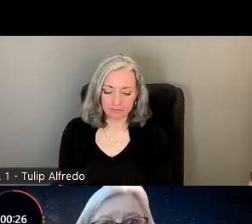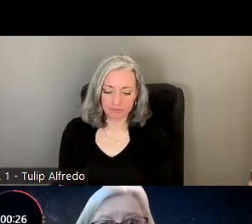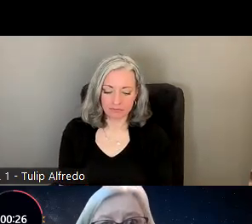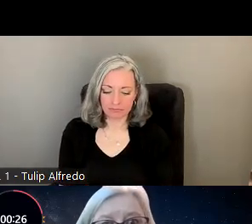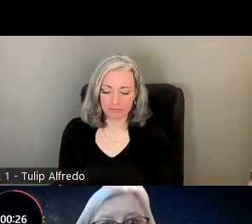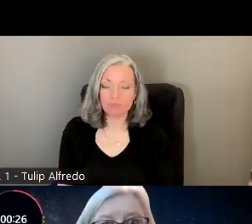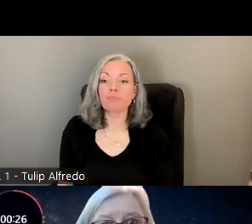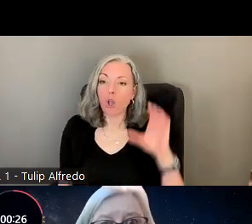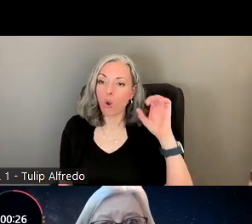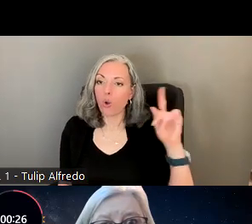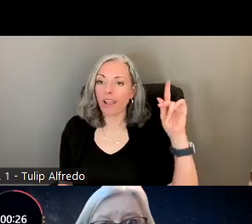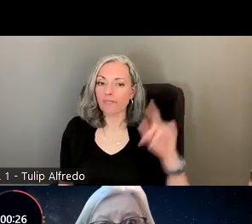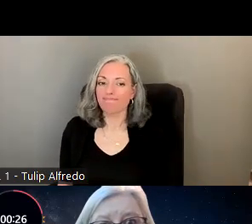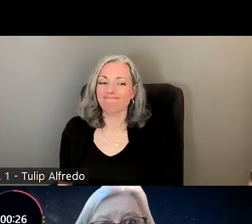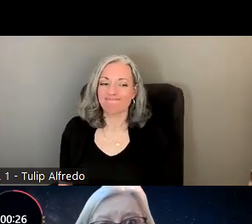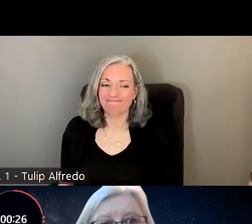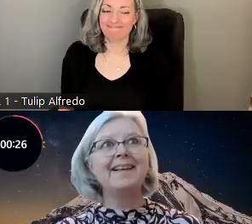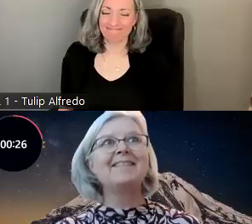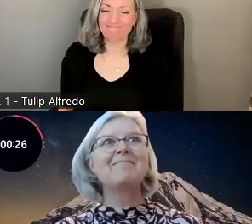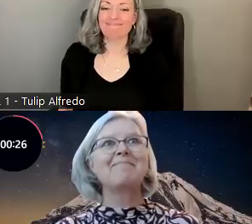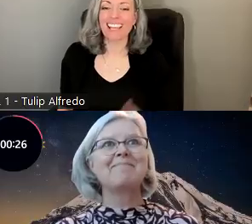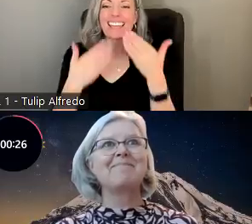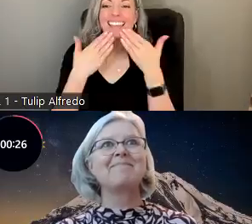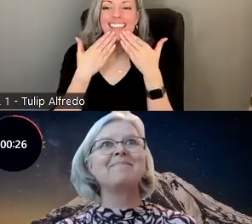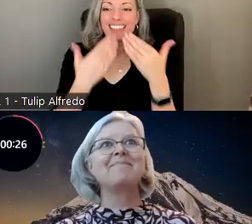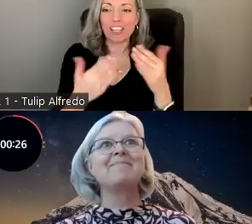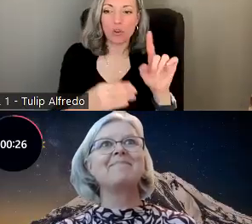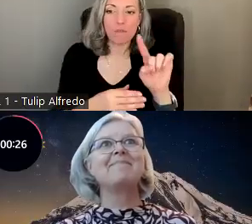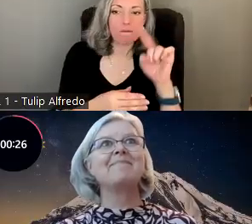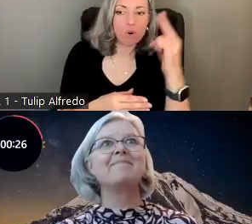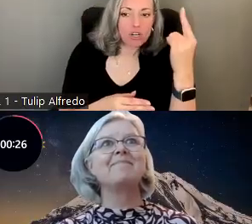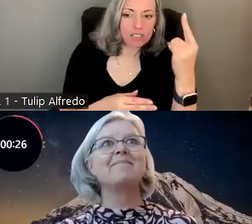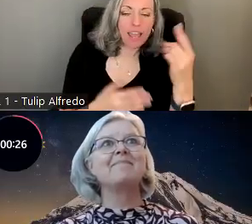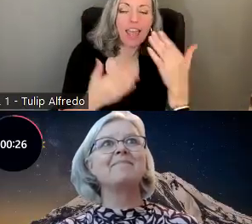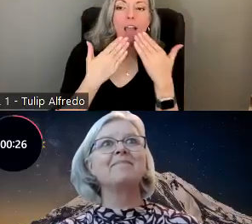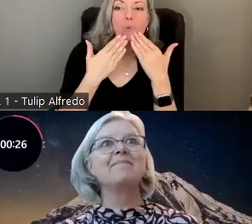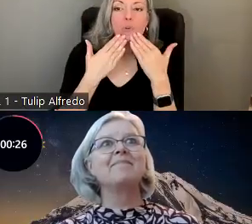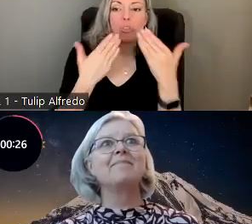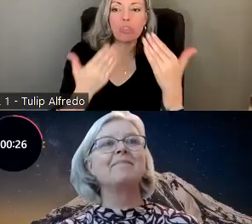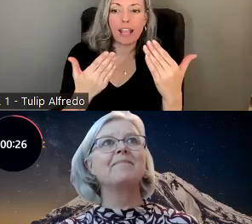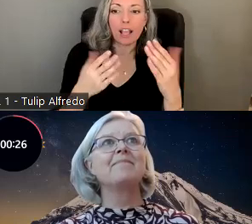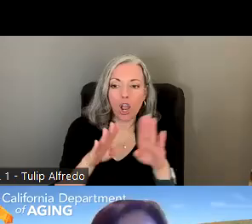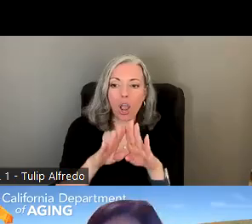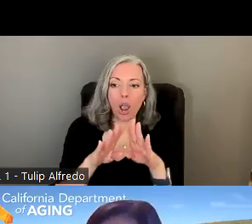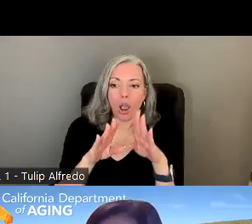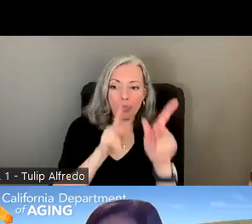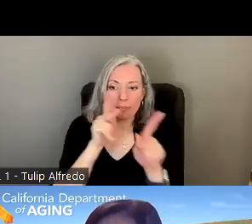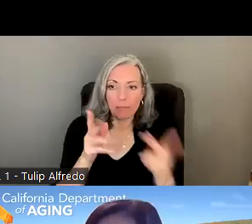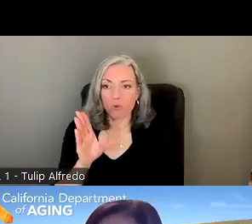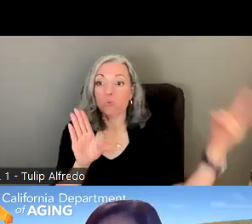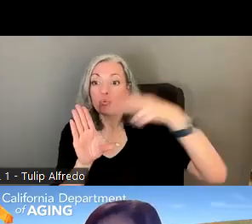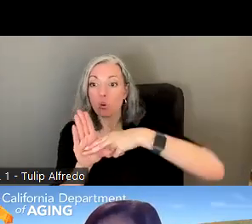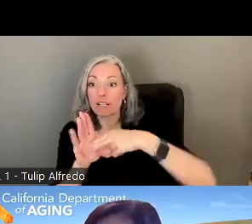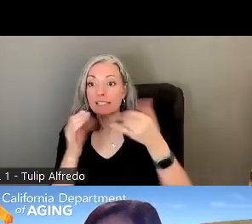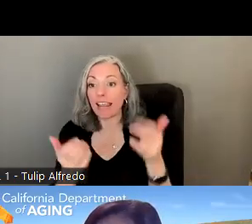All right. Well, thank you. First and foremost, I want to thank our public for joining us and hearing